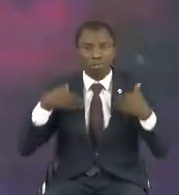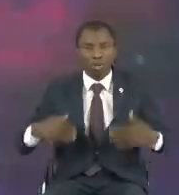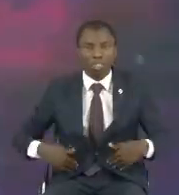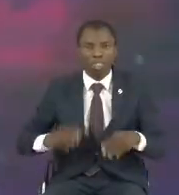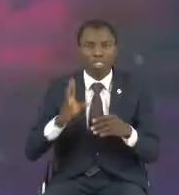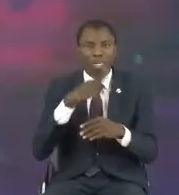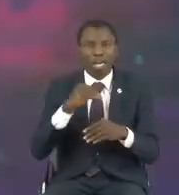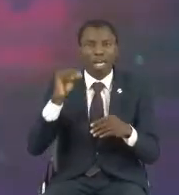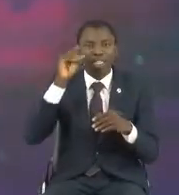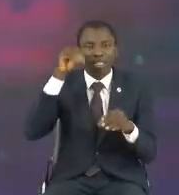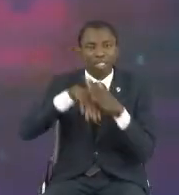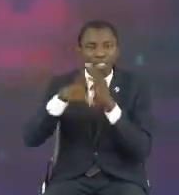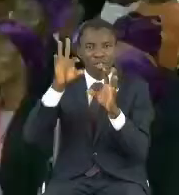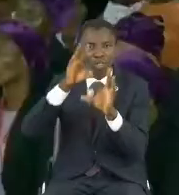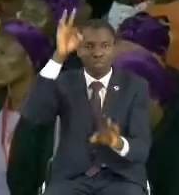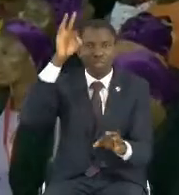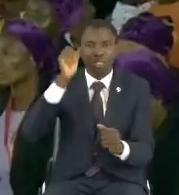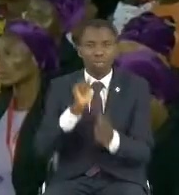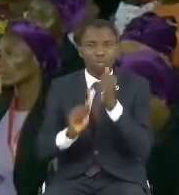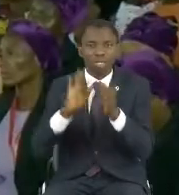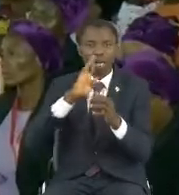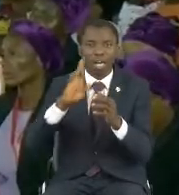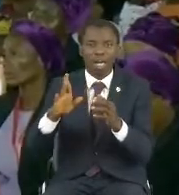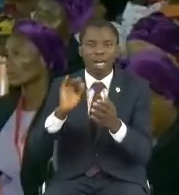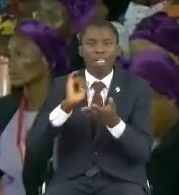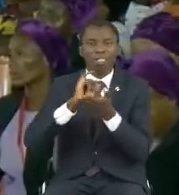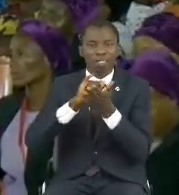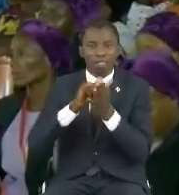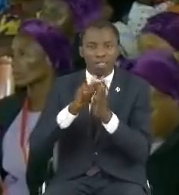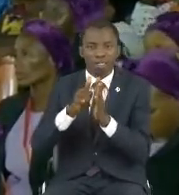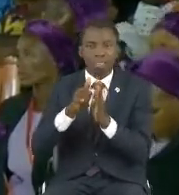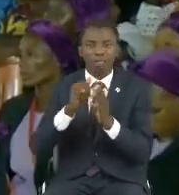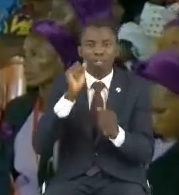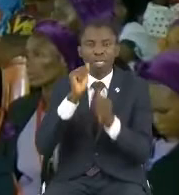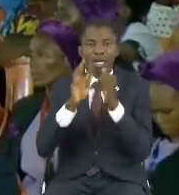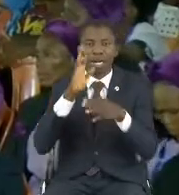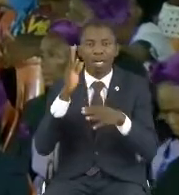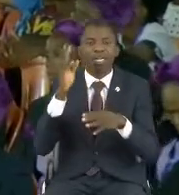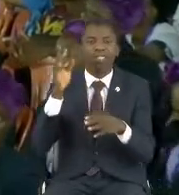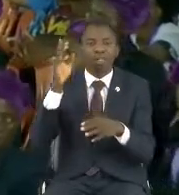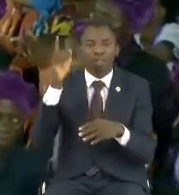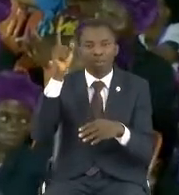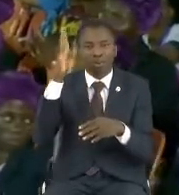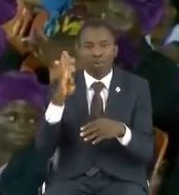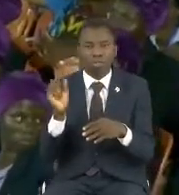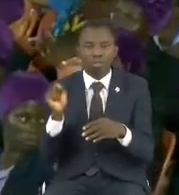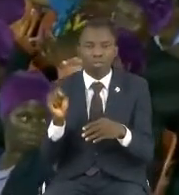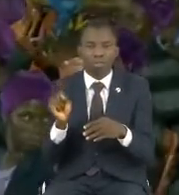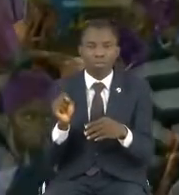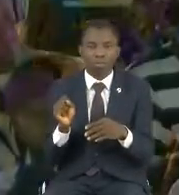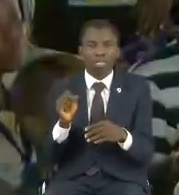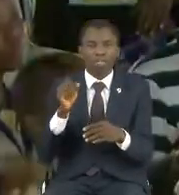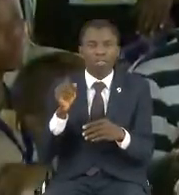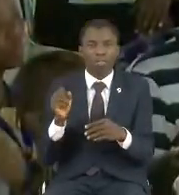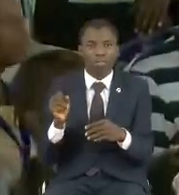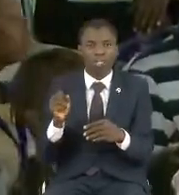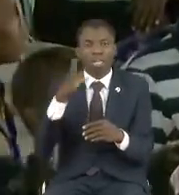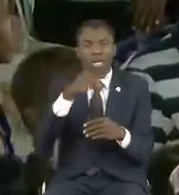your spirit, which are God's. Now, your entire